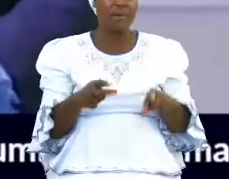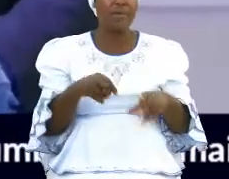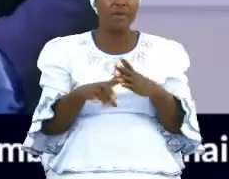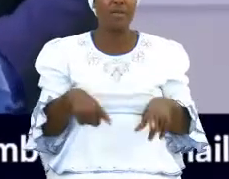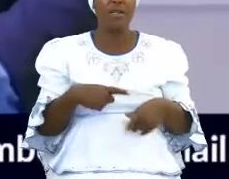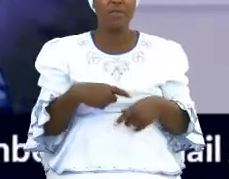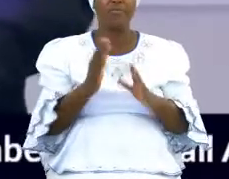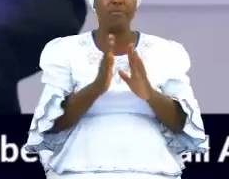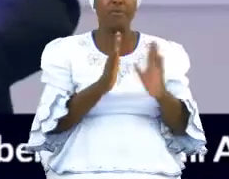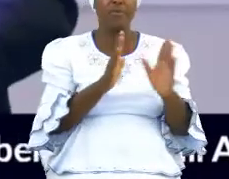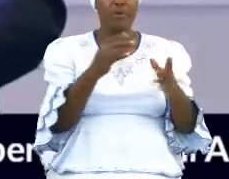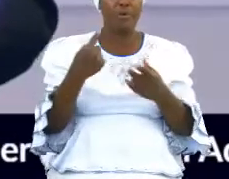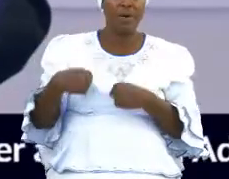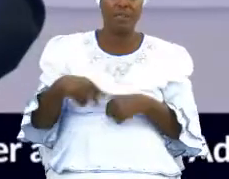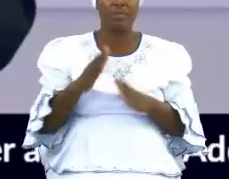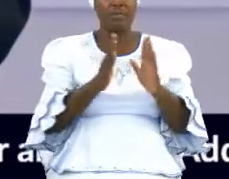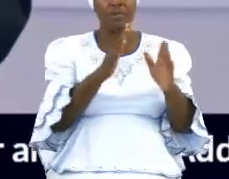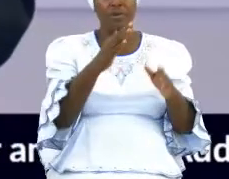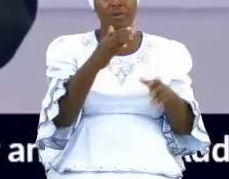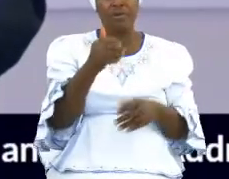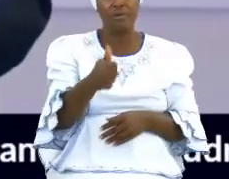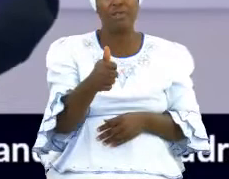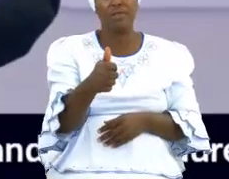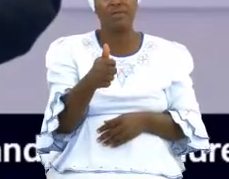Prepare your heart, prepare yourself.